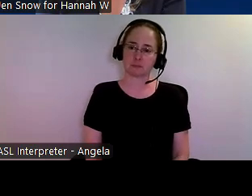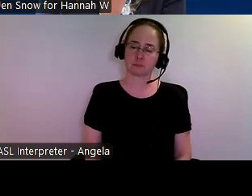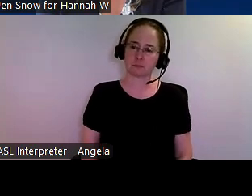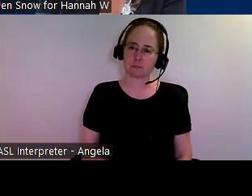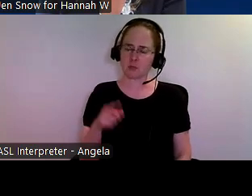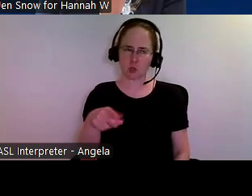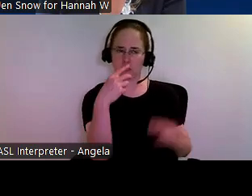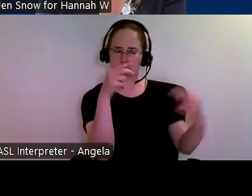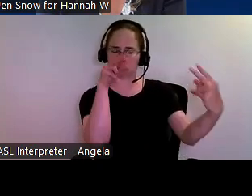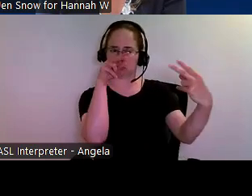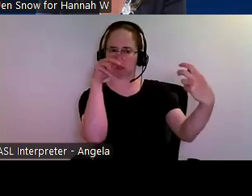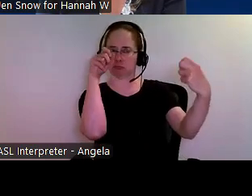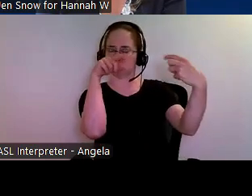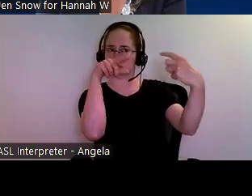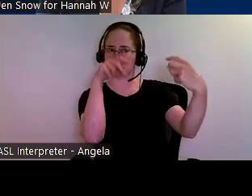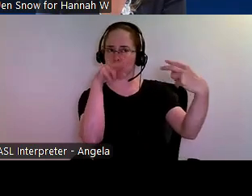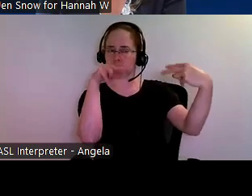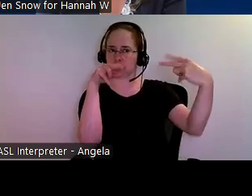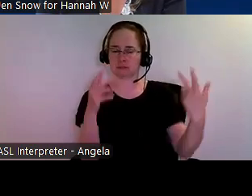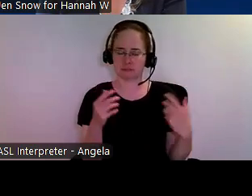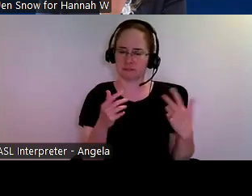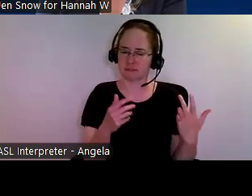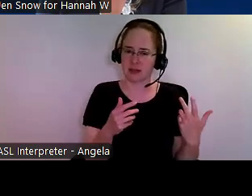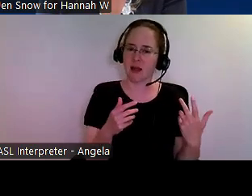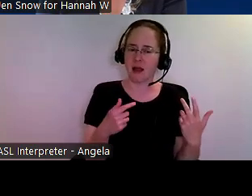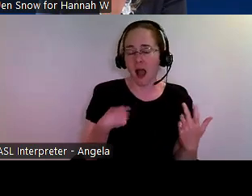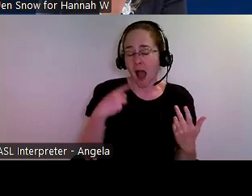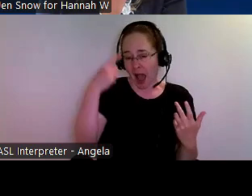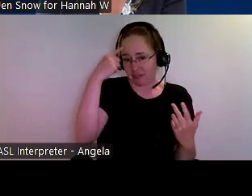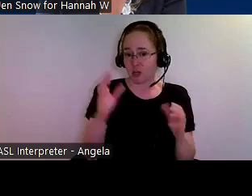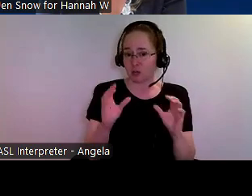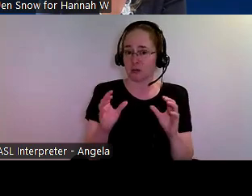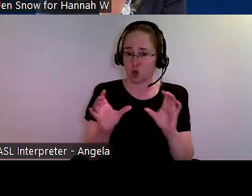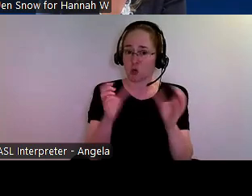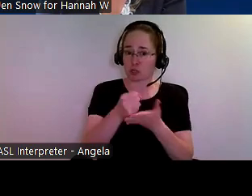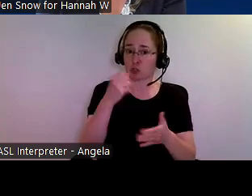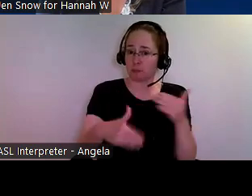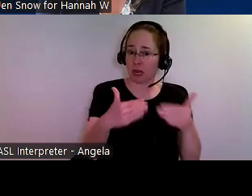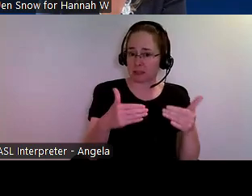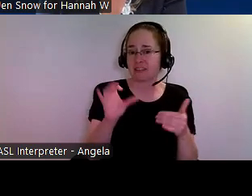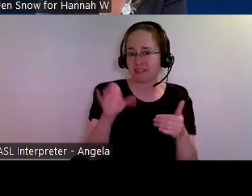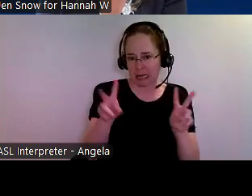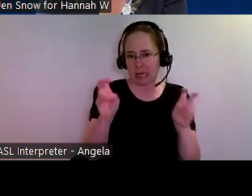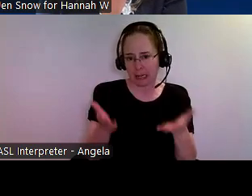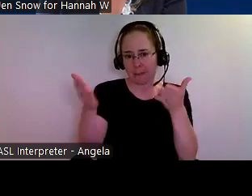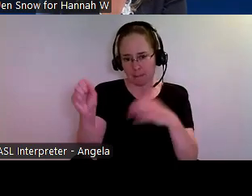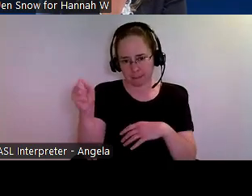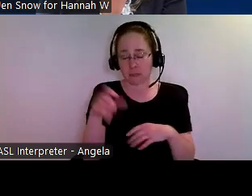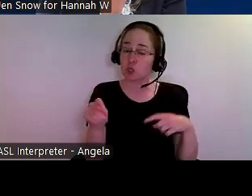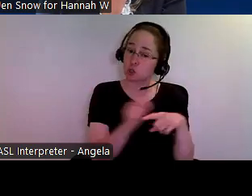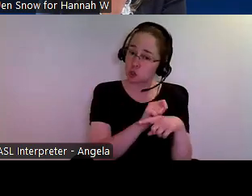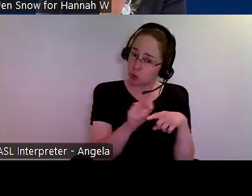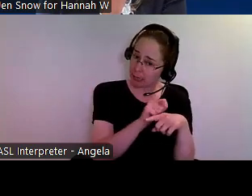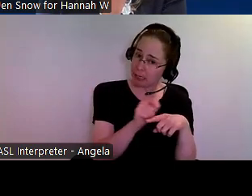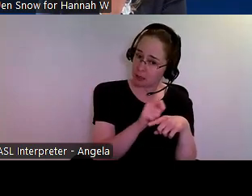reading my mind, which is awesome and convenient. Certainly, I think credentialing process is something that came up. Training is